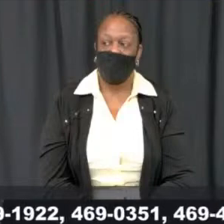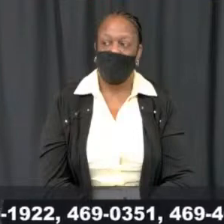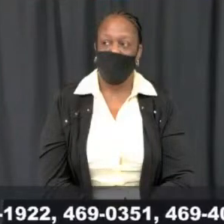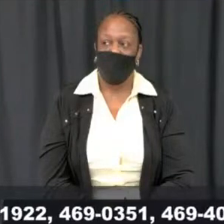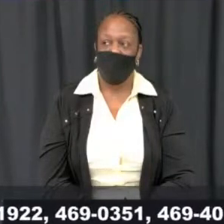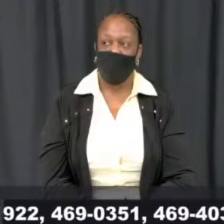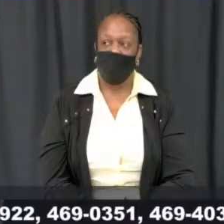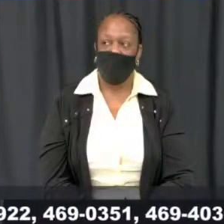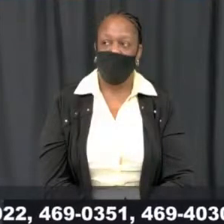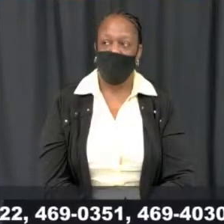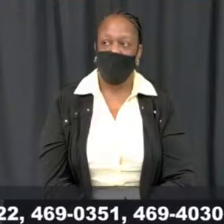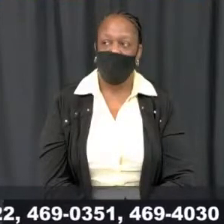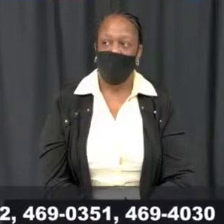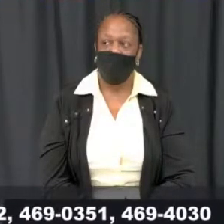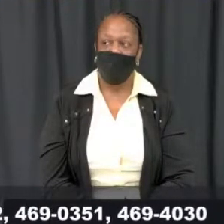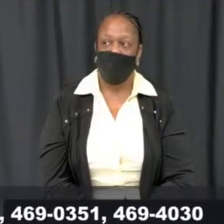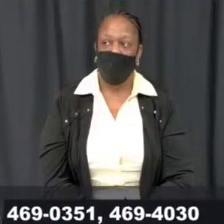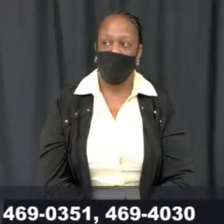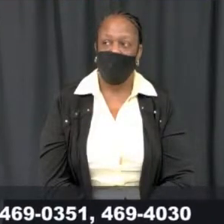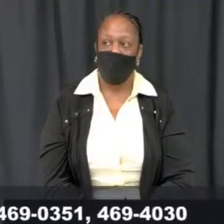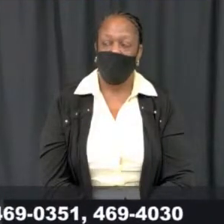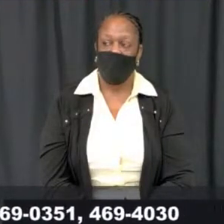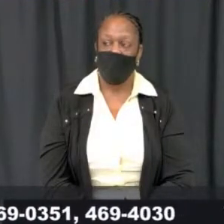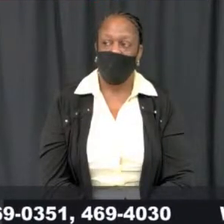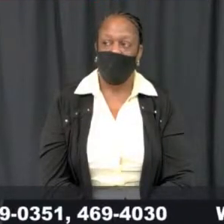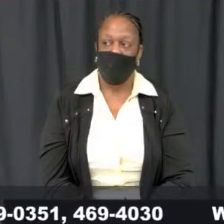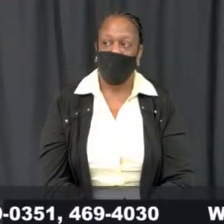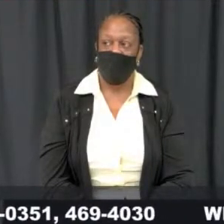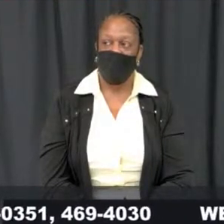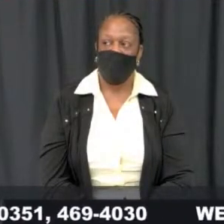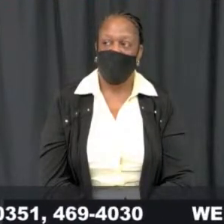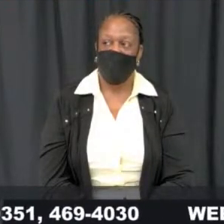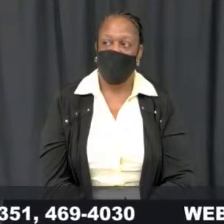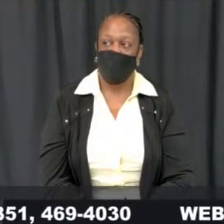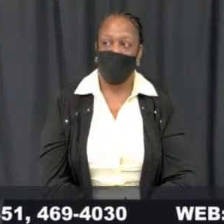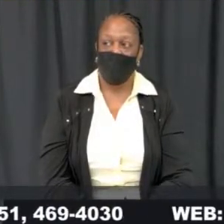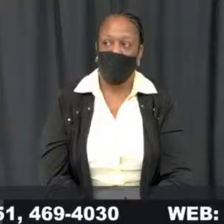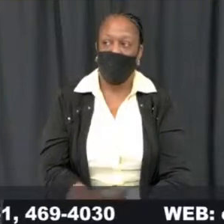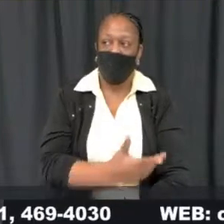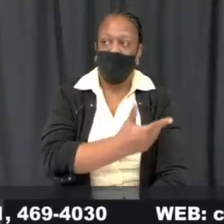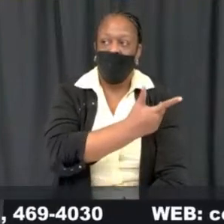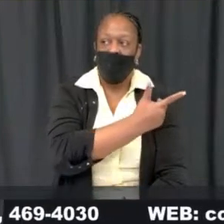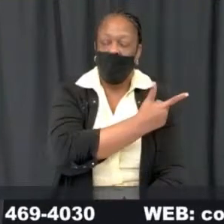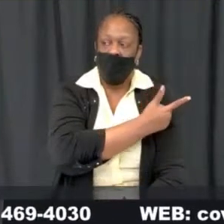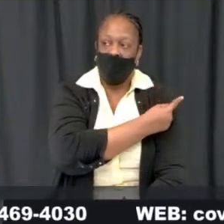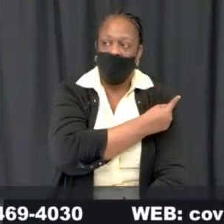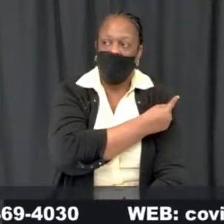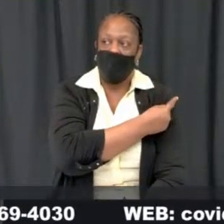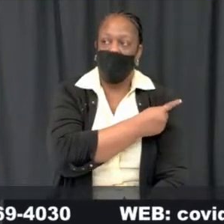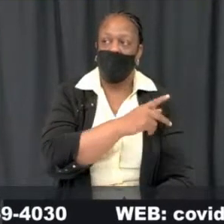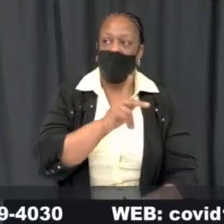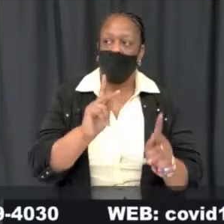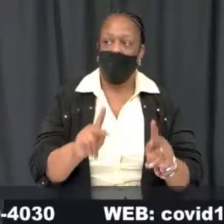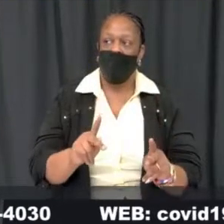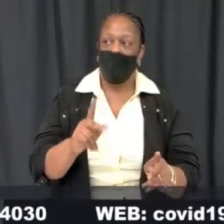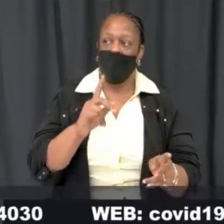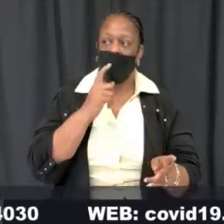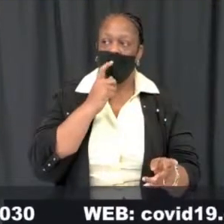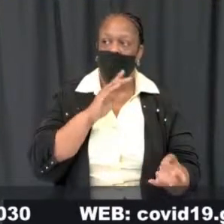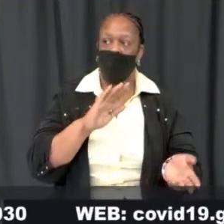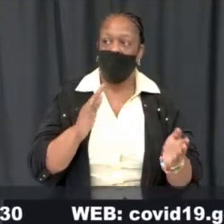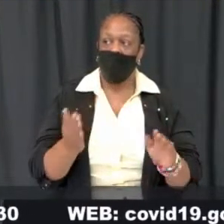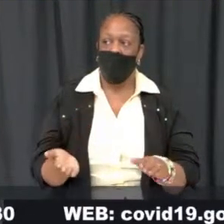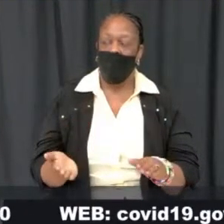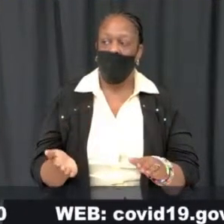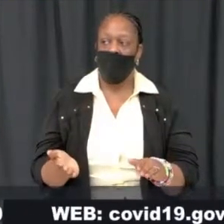the CMO. As regard to the vaccination status of the deceased,